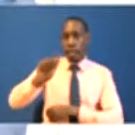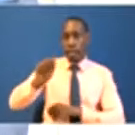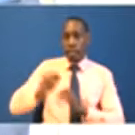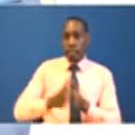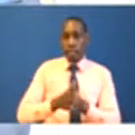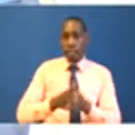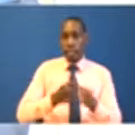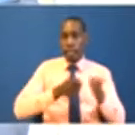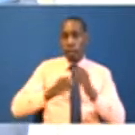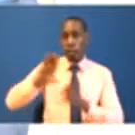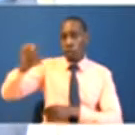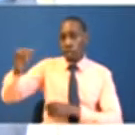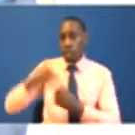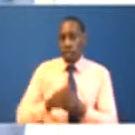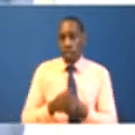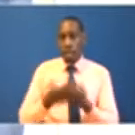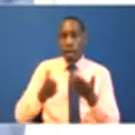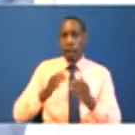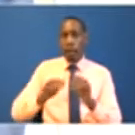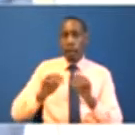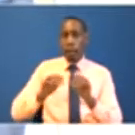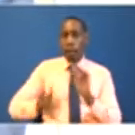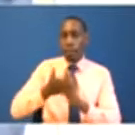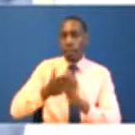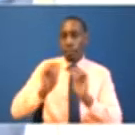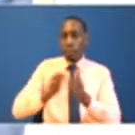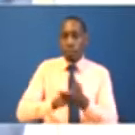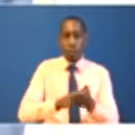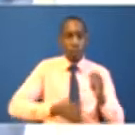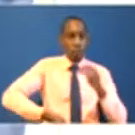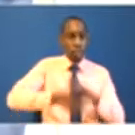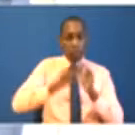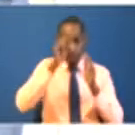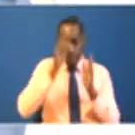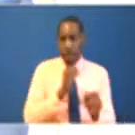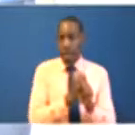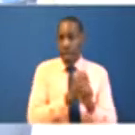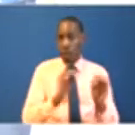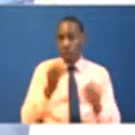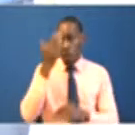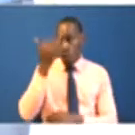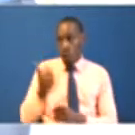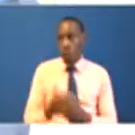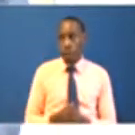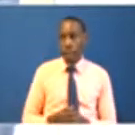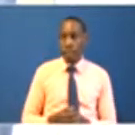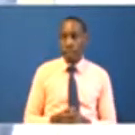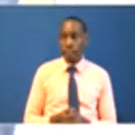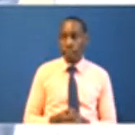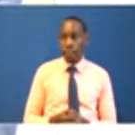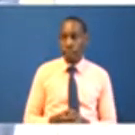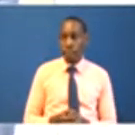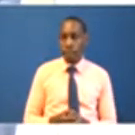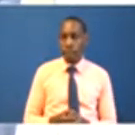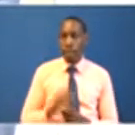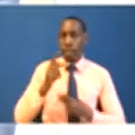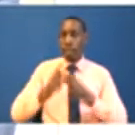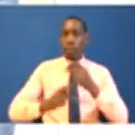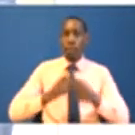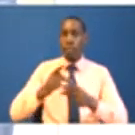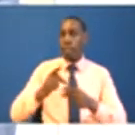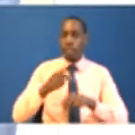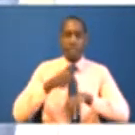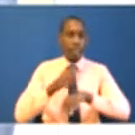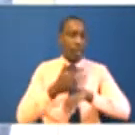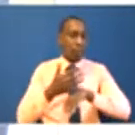accounting how fast can we remove a governor who is not performing because the the the process are too tedious it takes